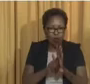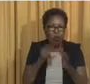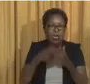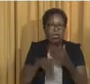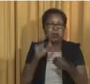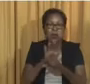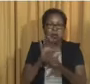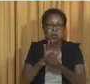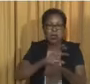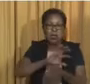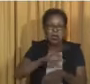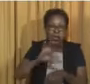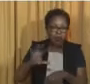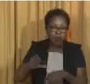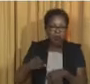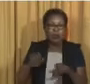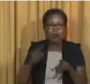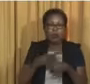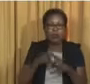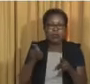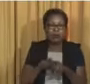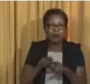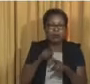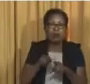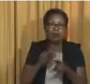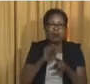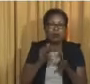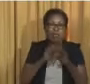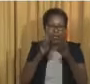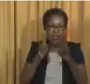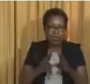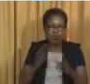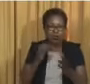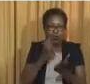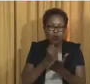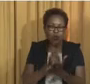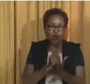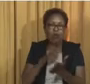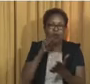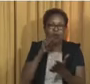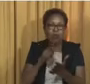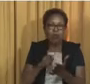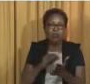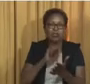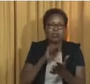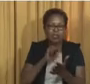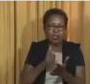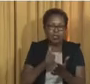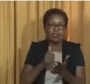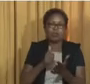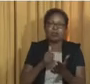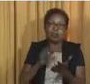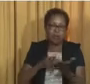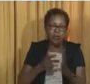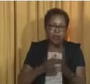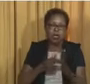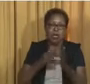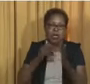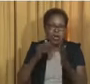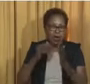and not an international law principle, it does not amount to a customary international law